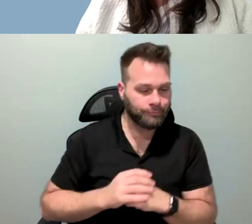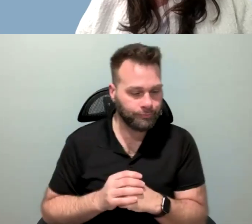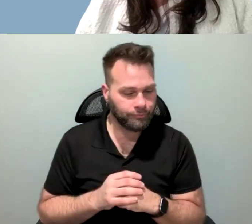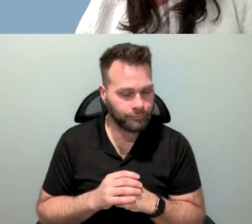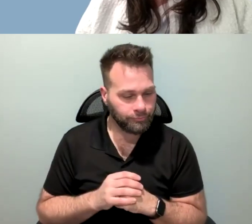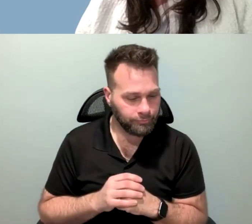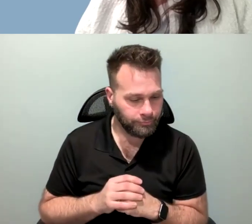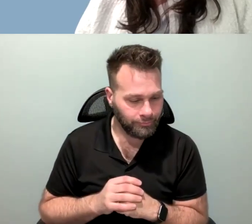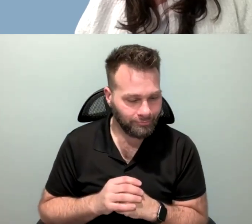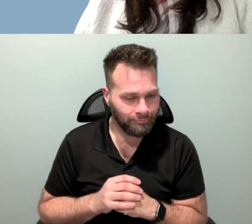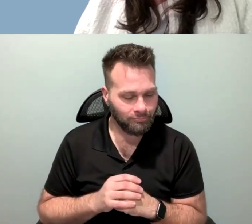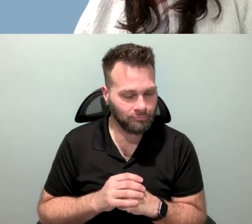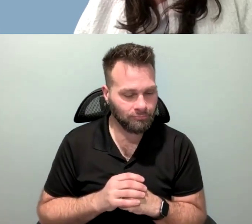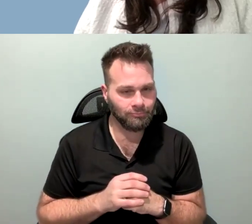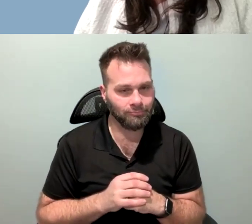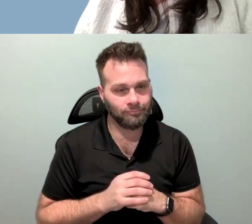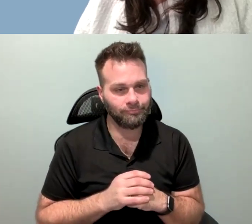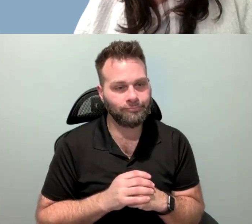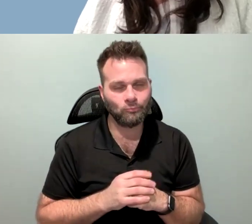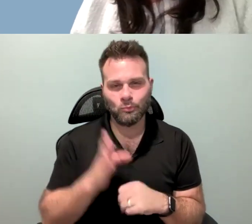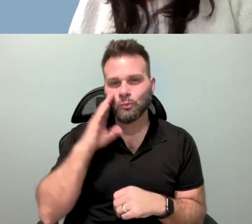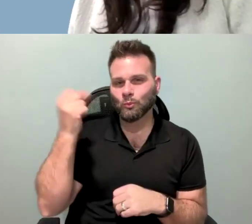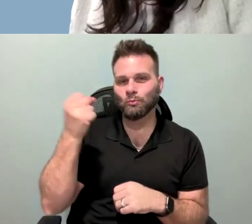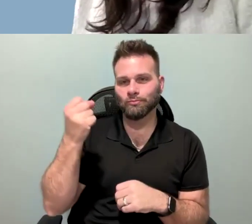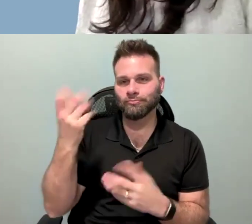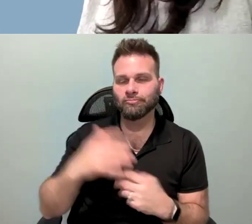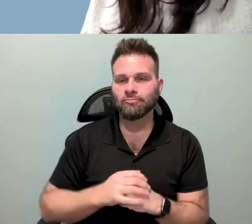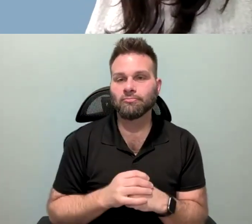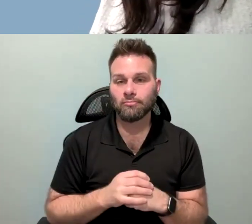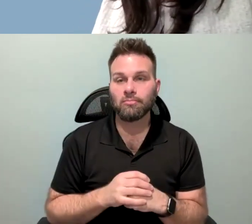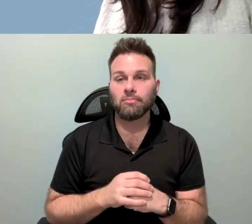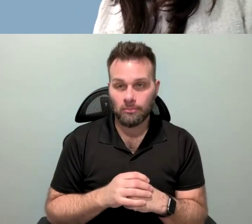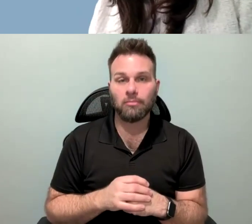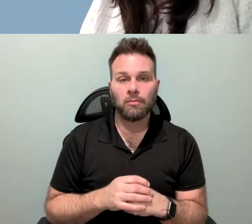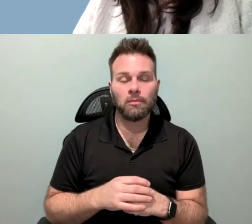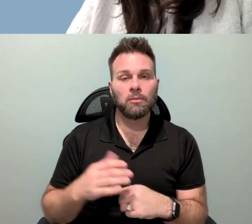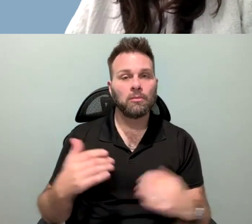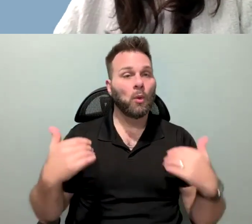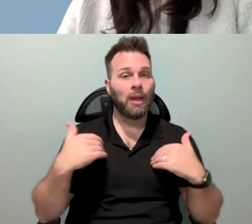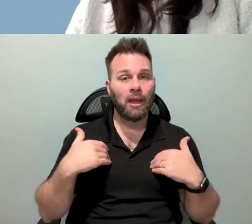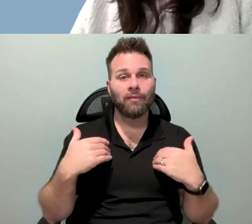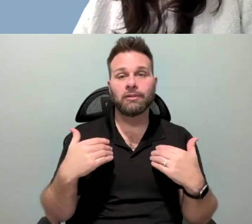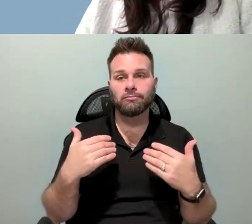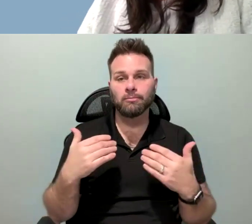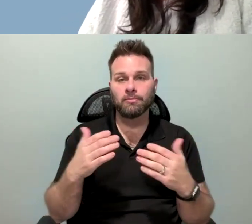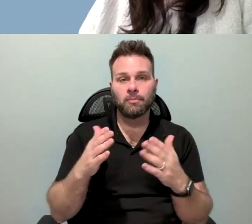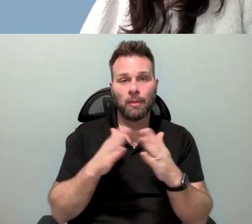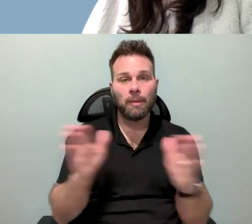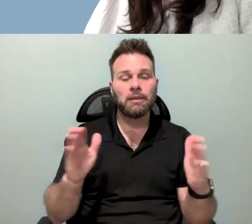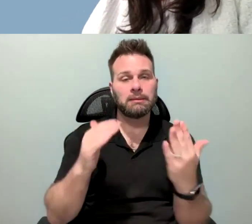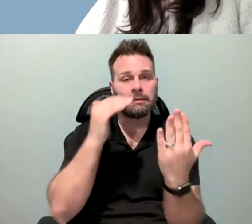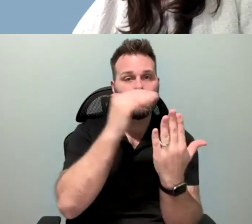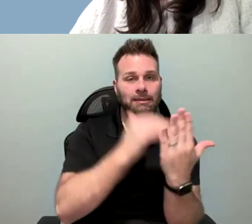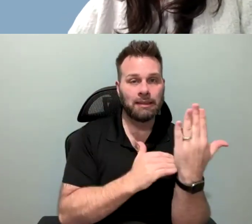Yeah, so I think we'll hold on that. And we have a public listing of COD contacts on our website as